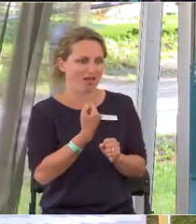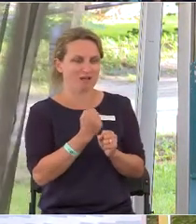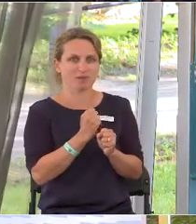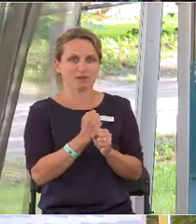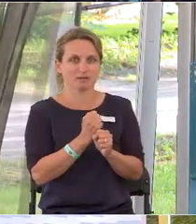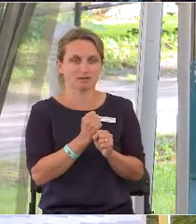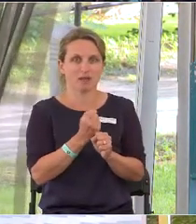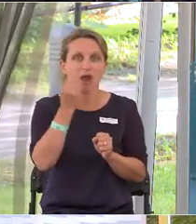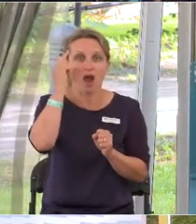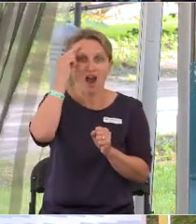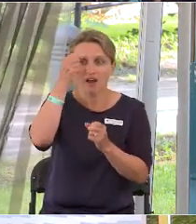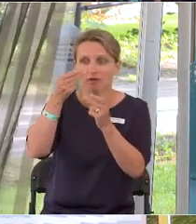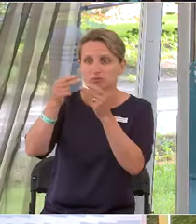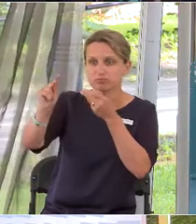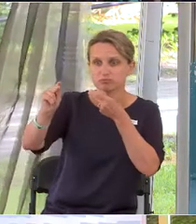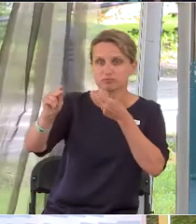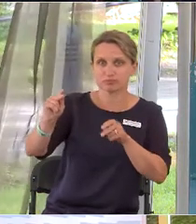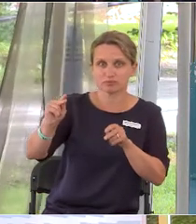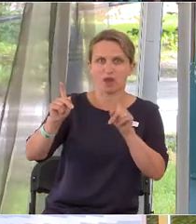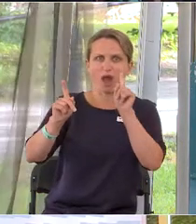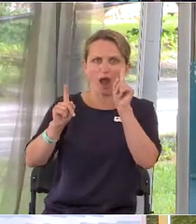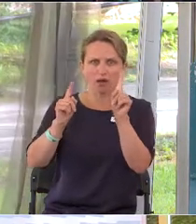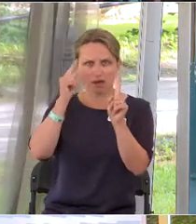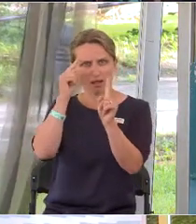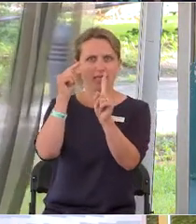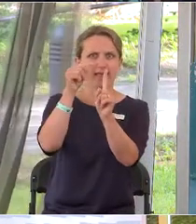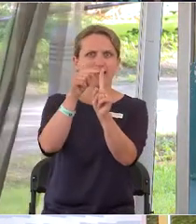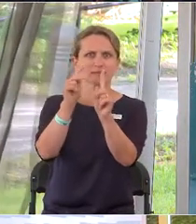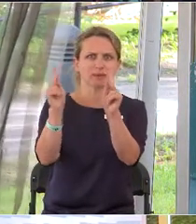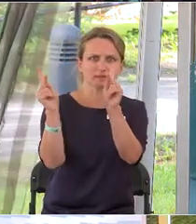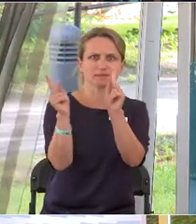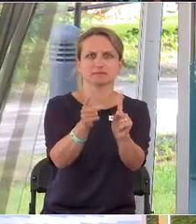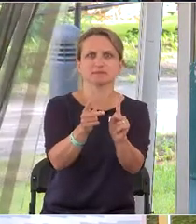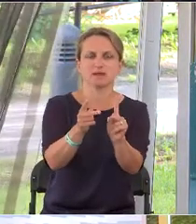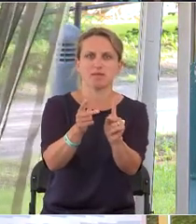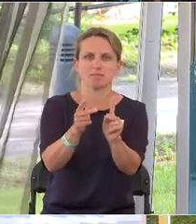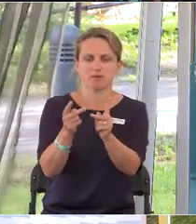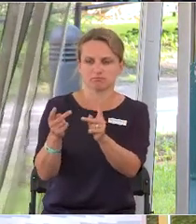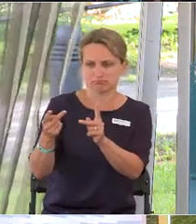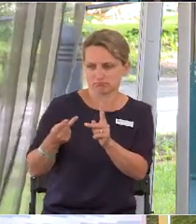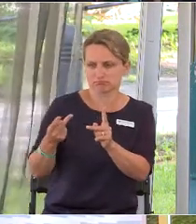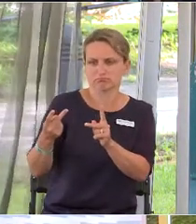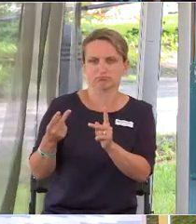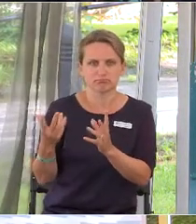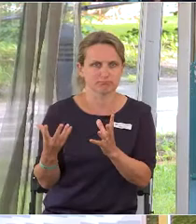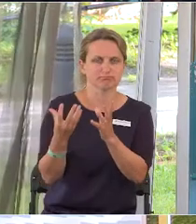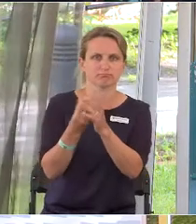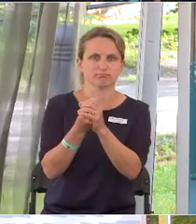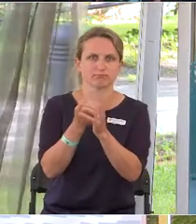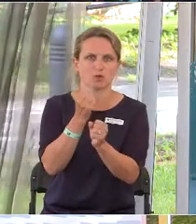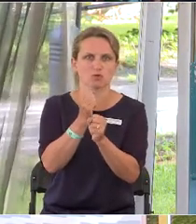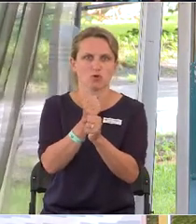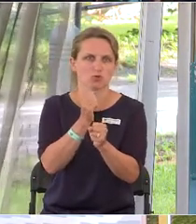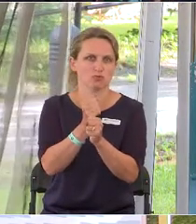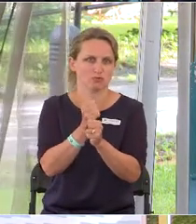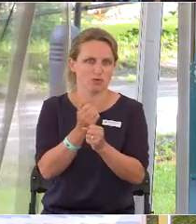disagree, we have to sort of come and go or something that unites us, something that brings us